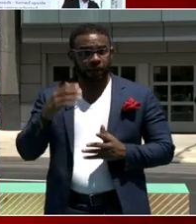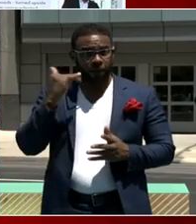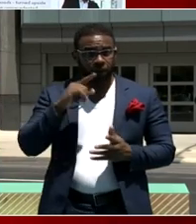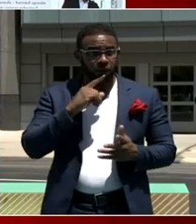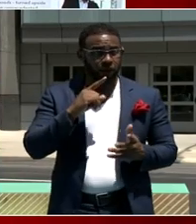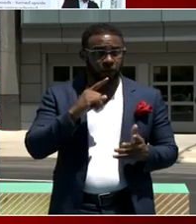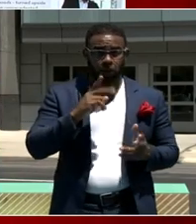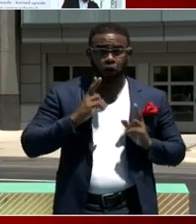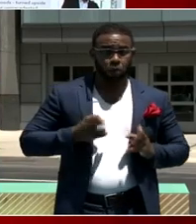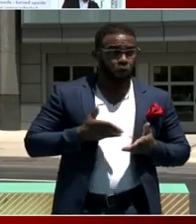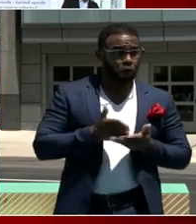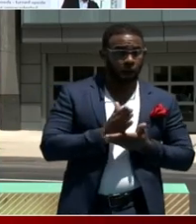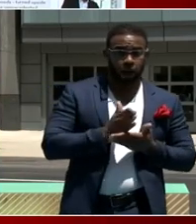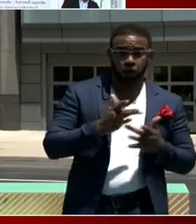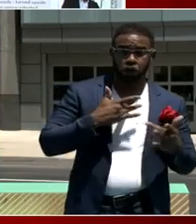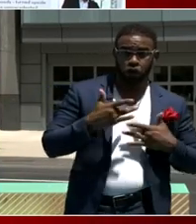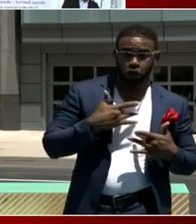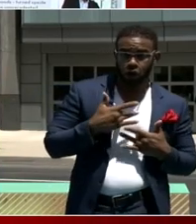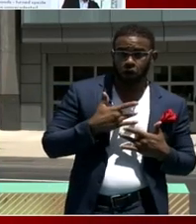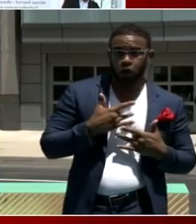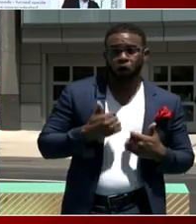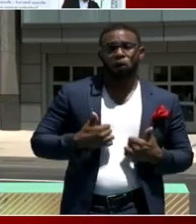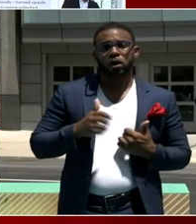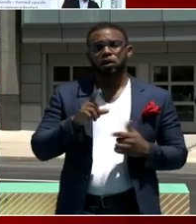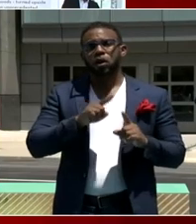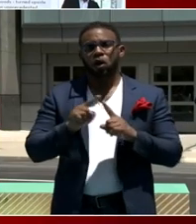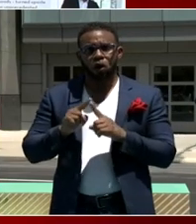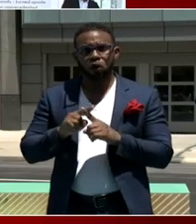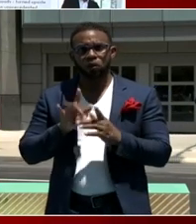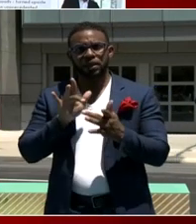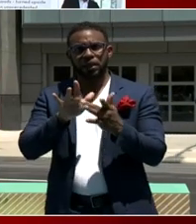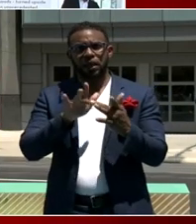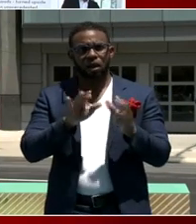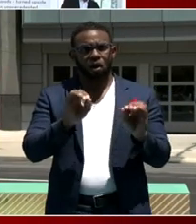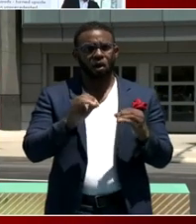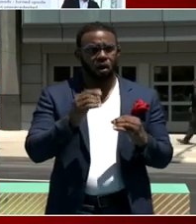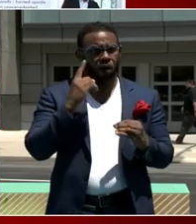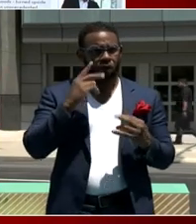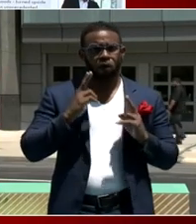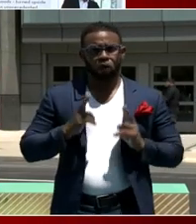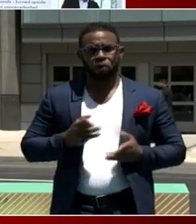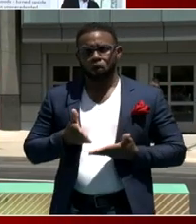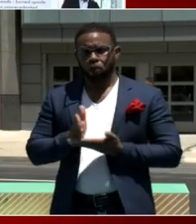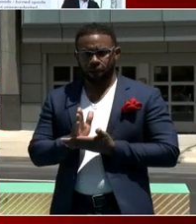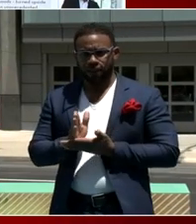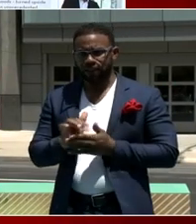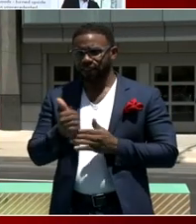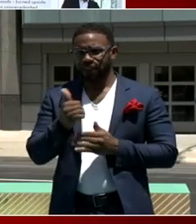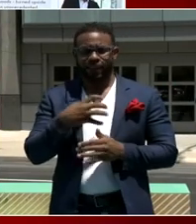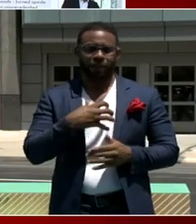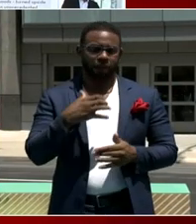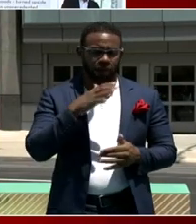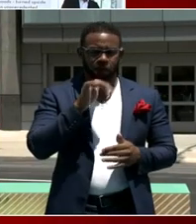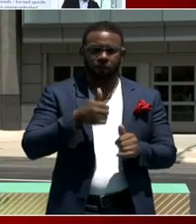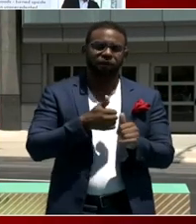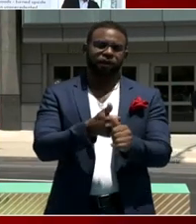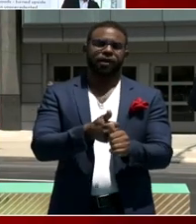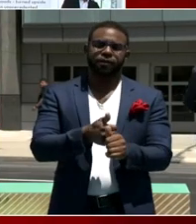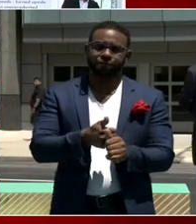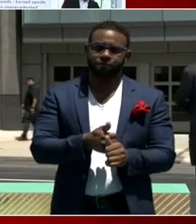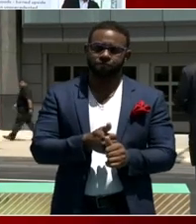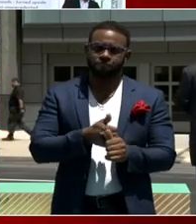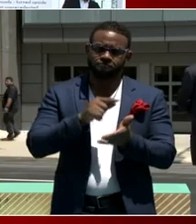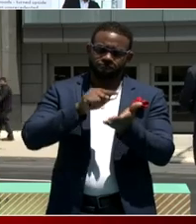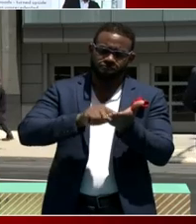there is a human rights concern, residents should also contact our Office of Human Rights, and any complaints will be